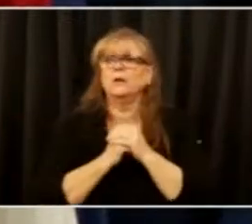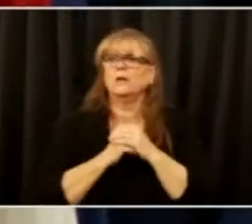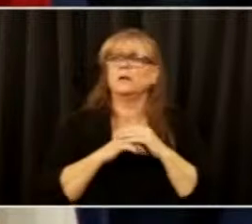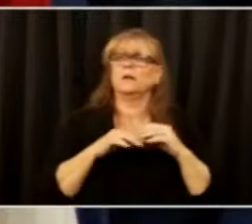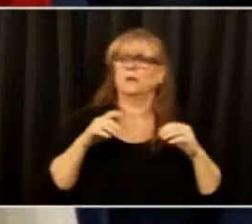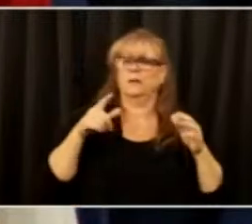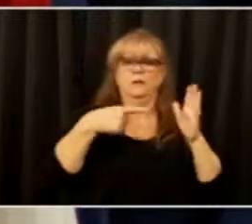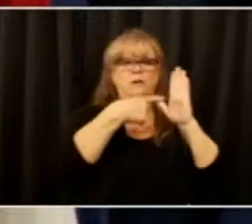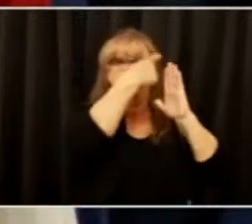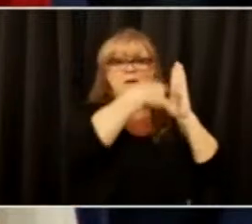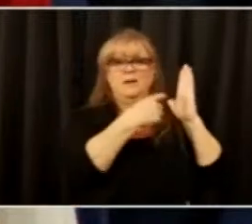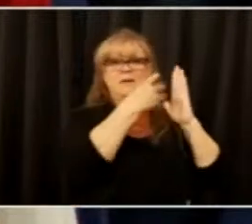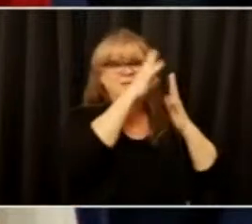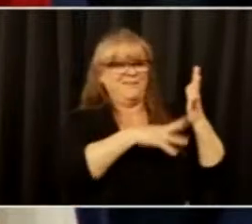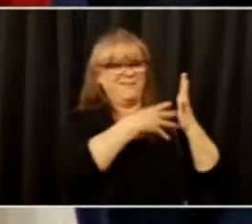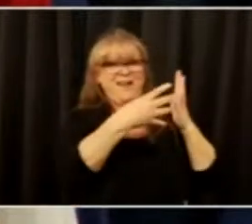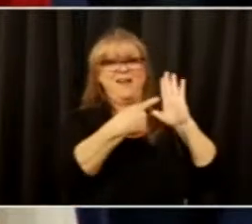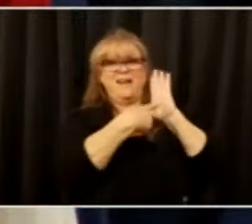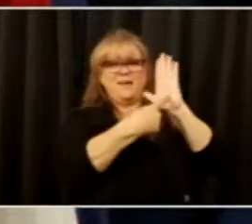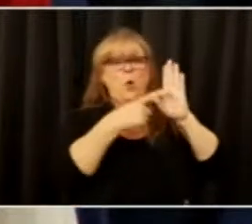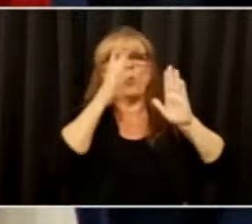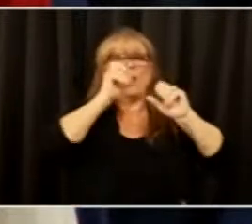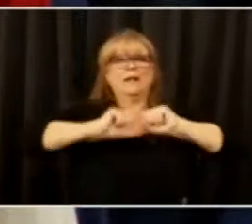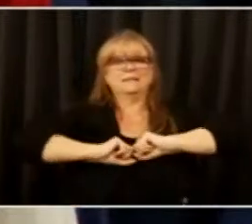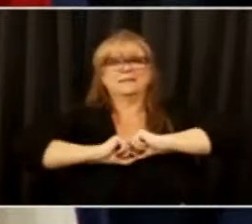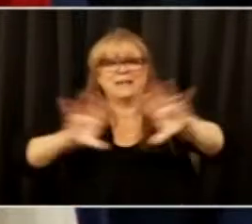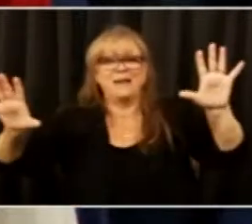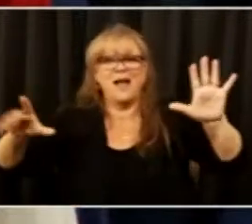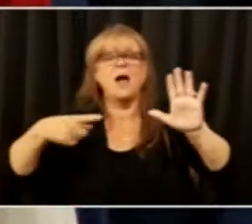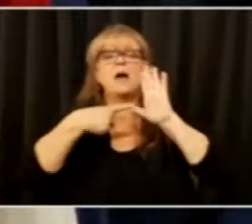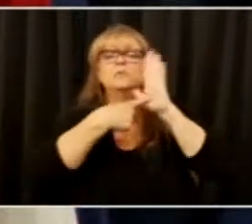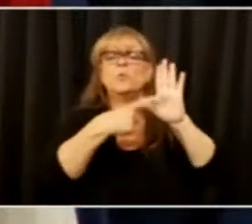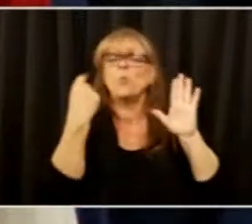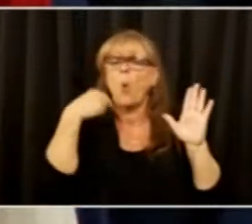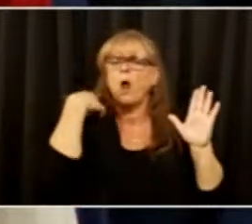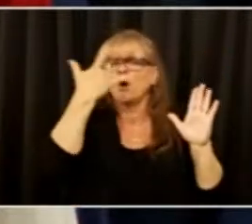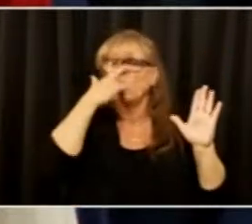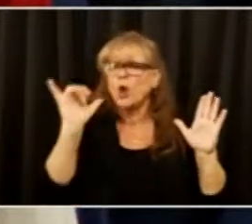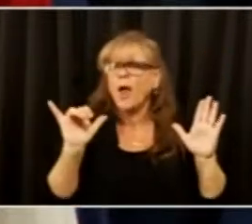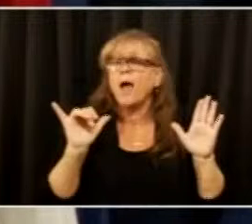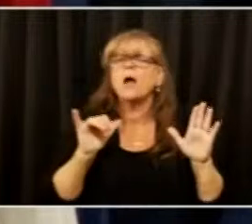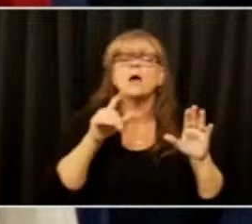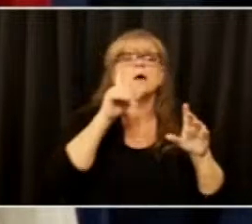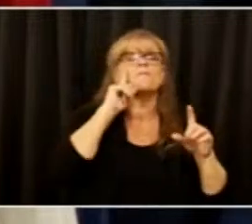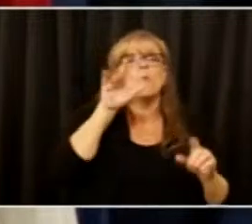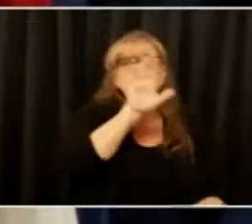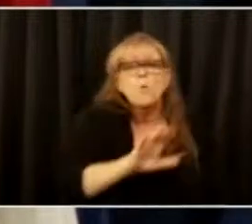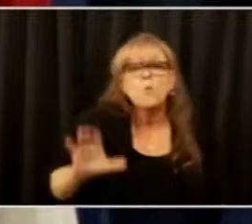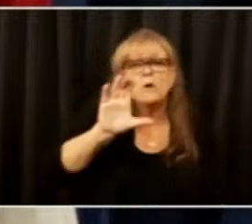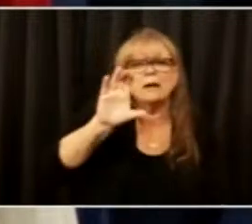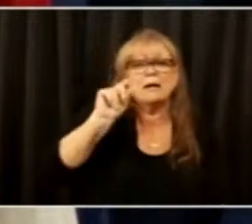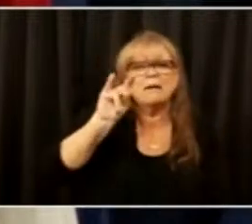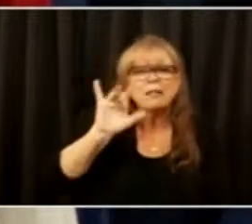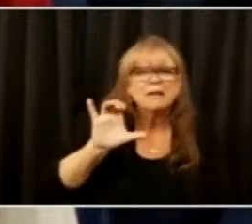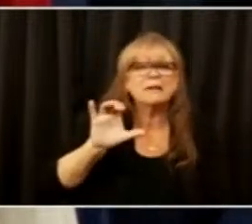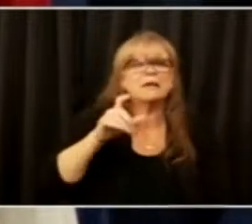in small, low-volume clinics to do 1 or 2 out of a vial to make sure that everybody has access to the